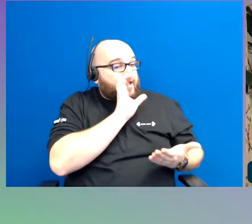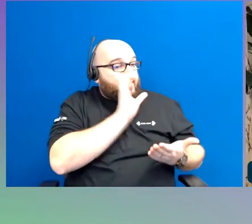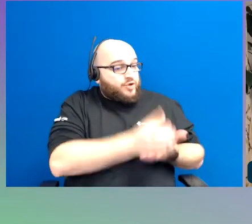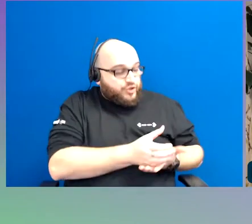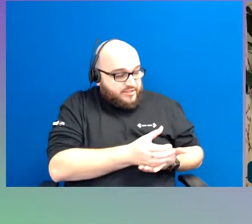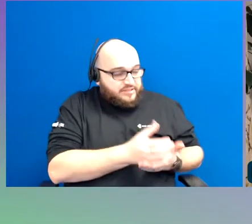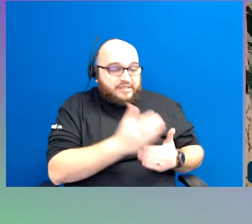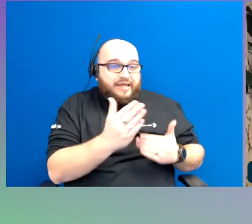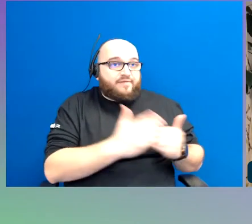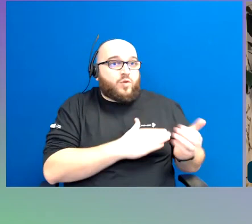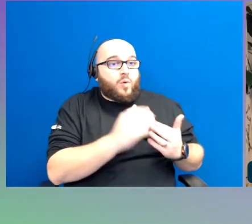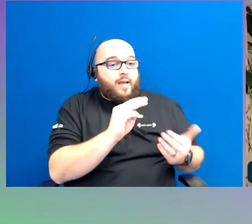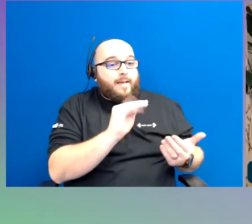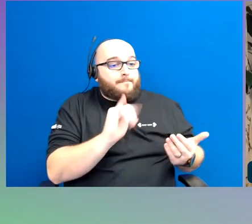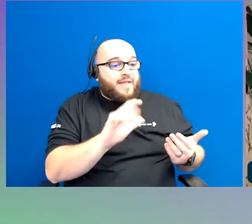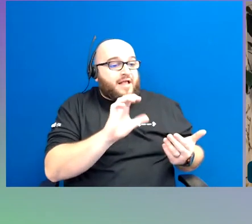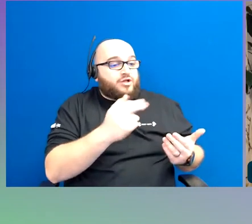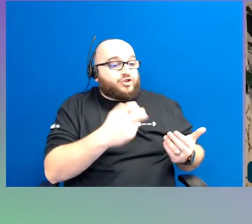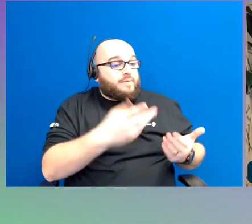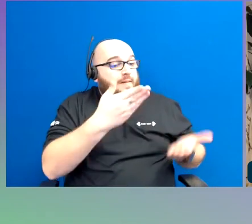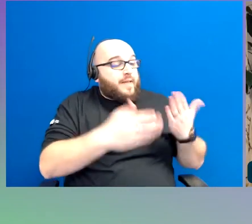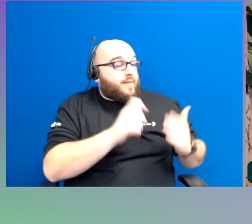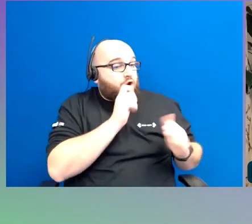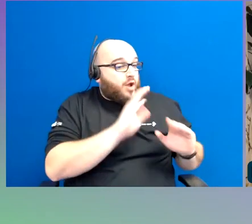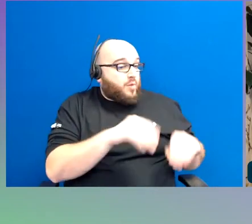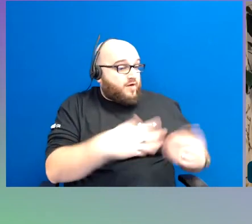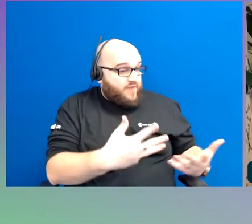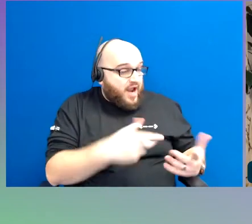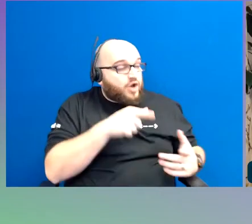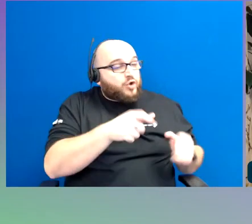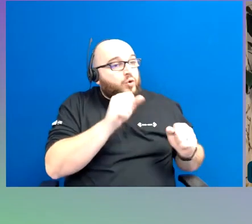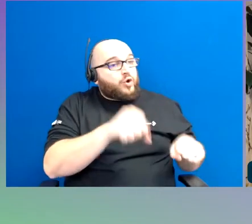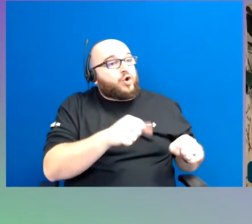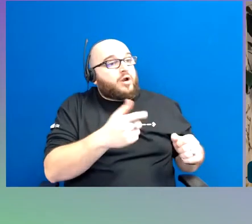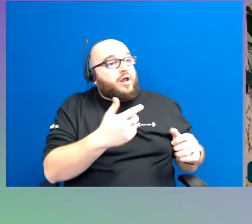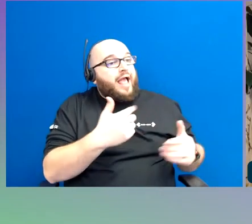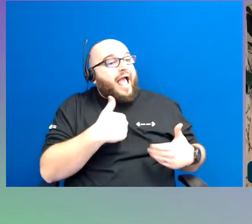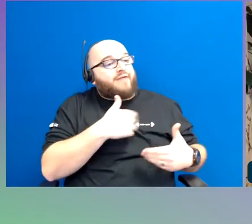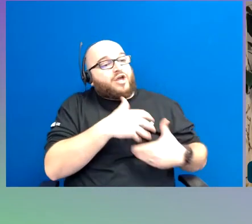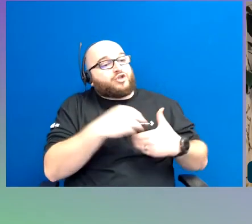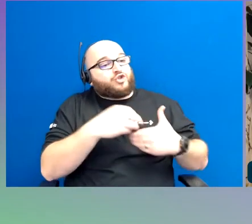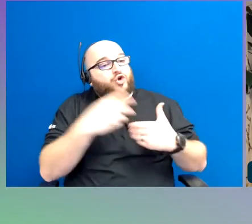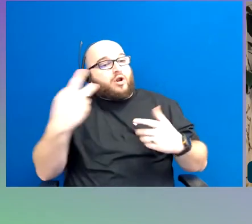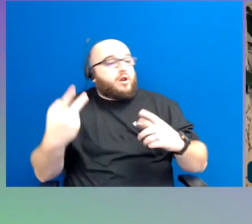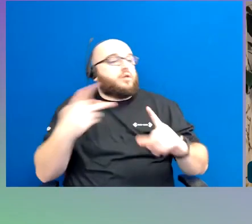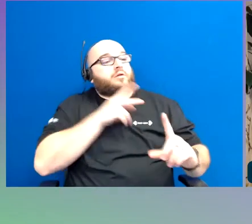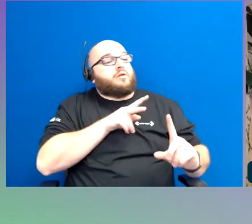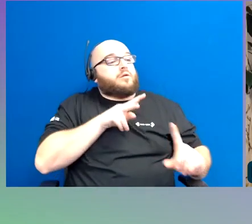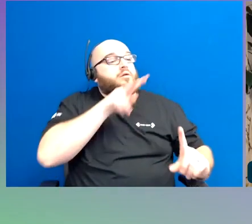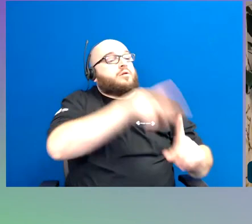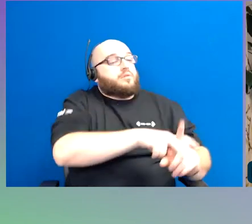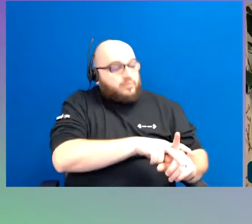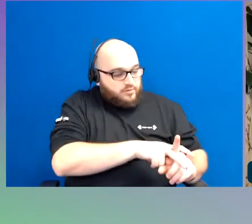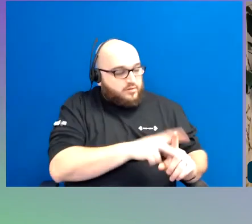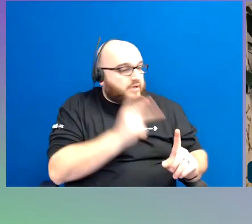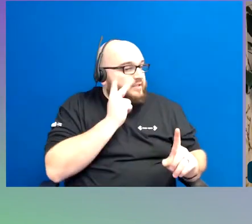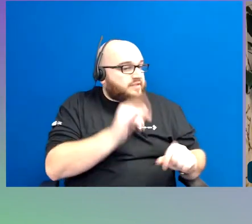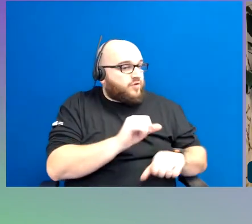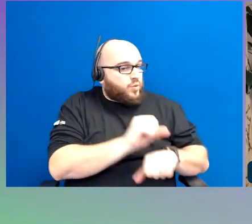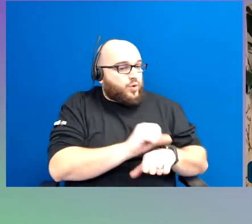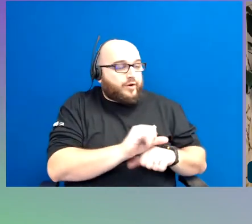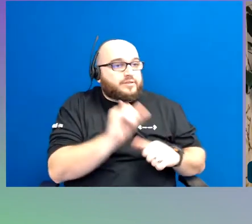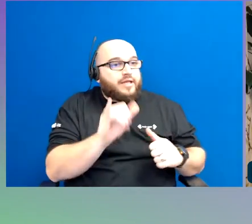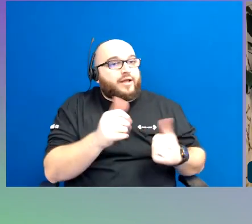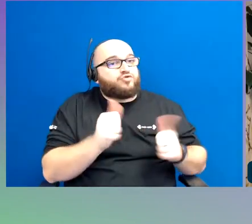though MailChimp might not provide it, you could get help from external plugins. So trying like web